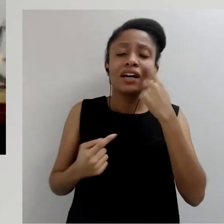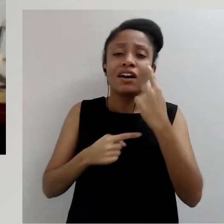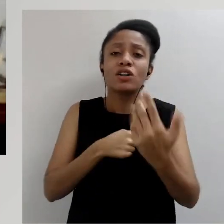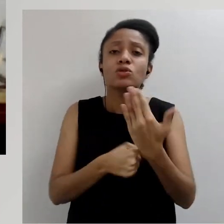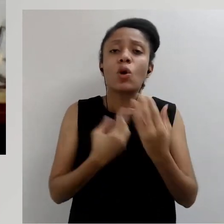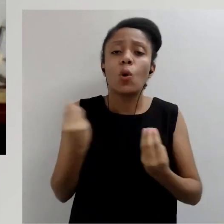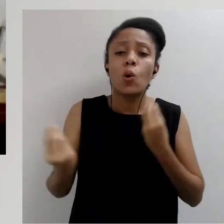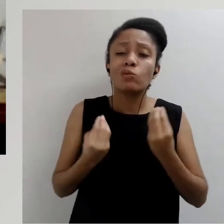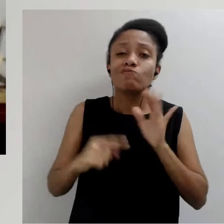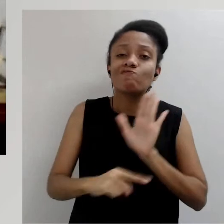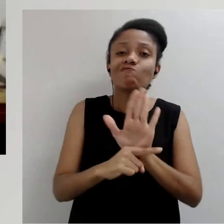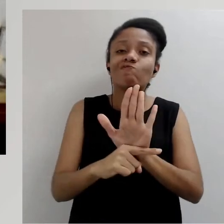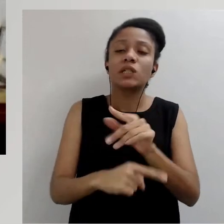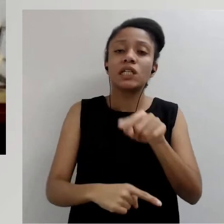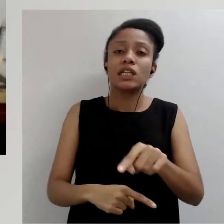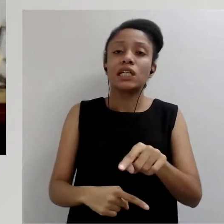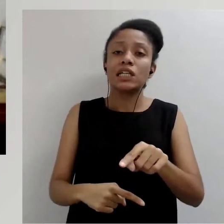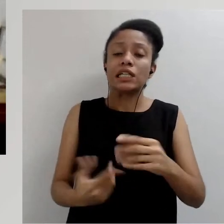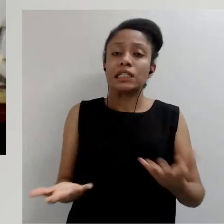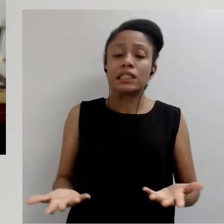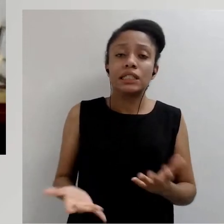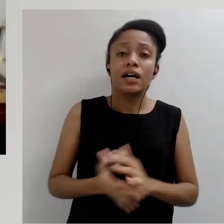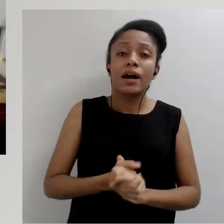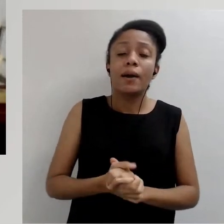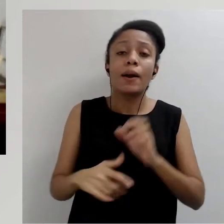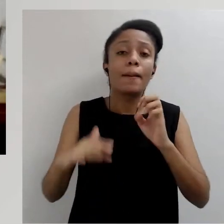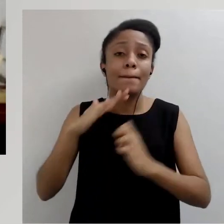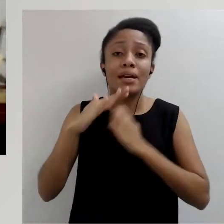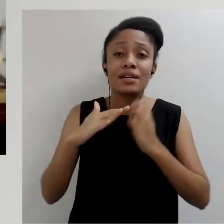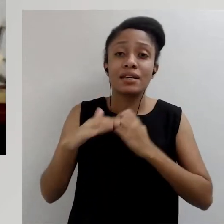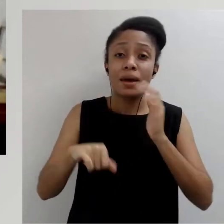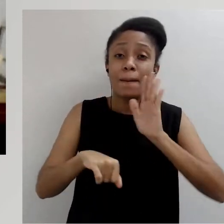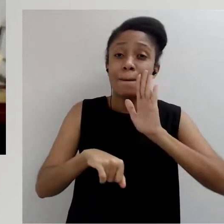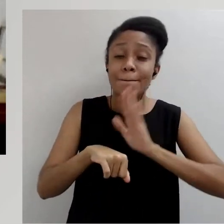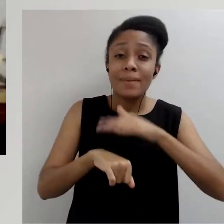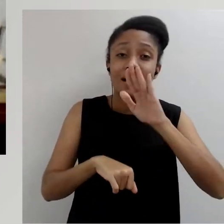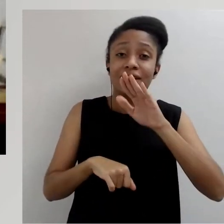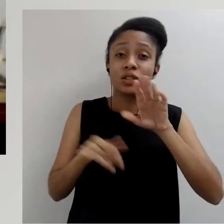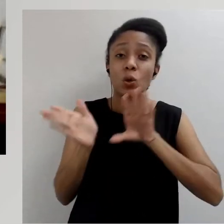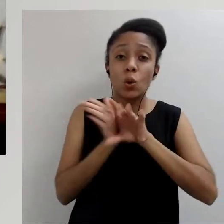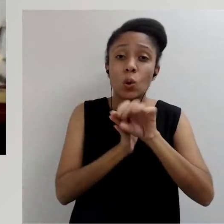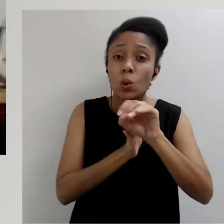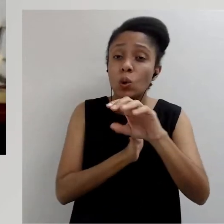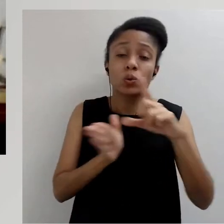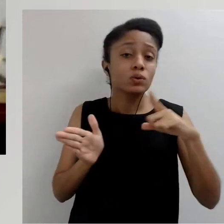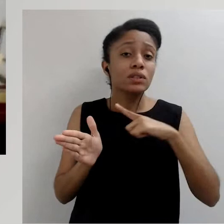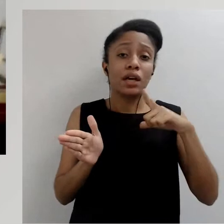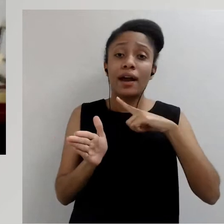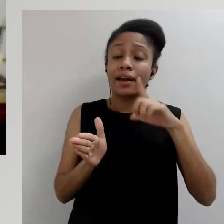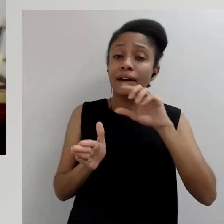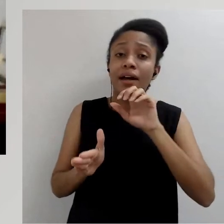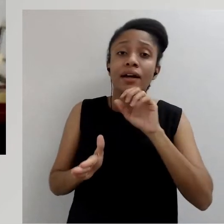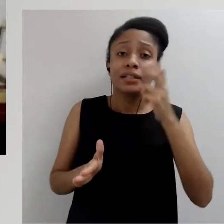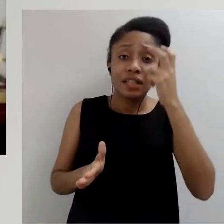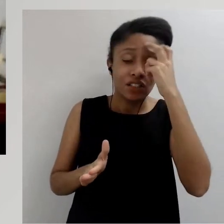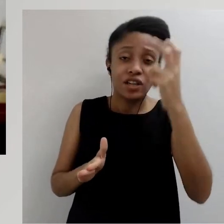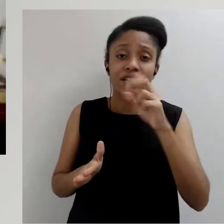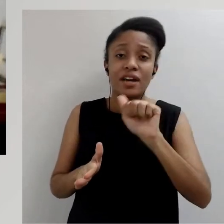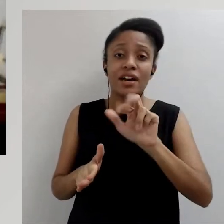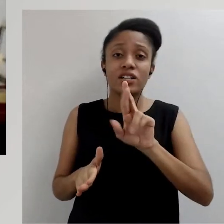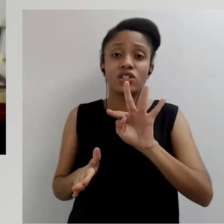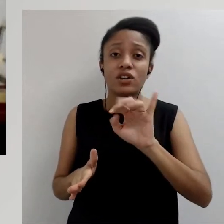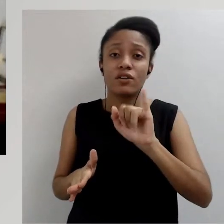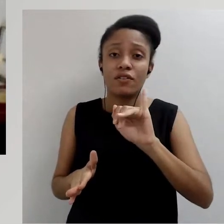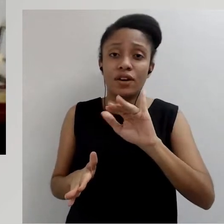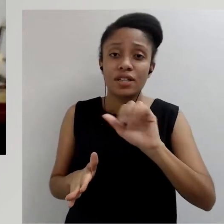I said, that is the biggest company with artificial intelligence in the world, that is Google. They